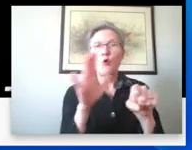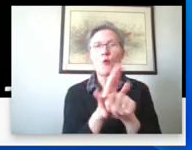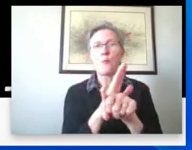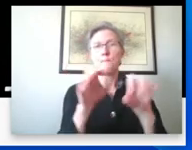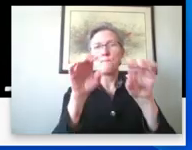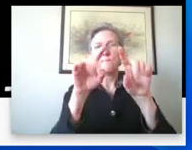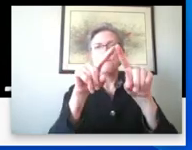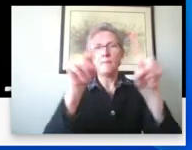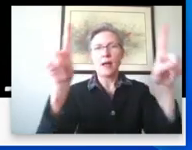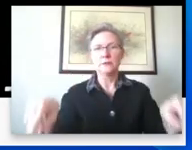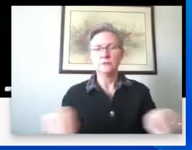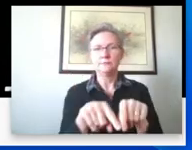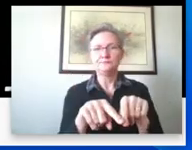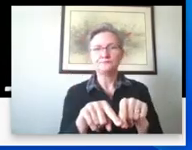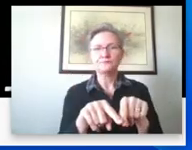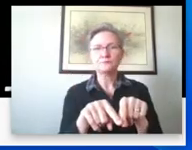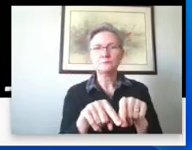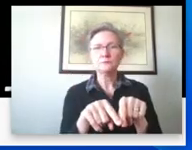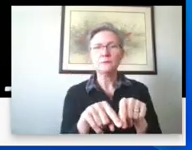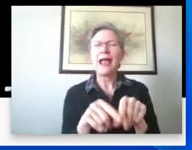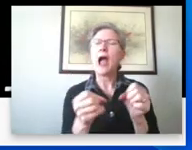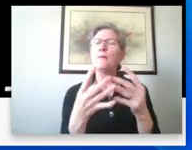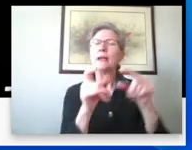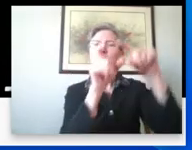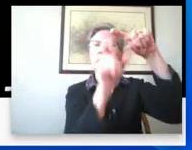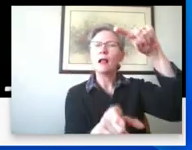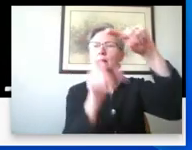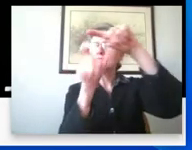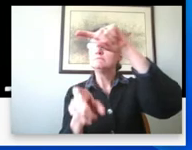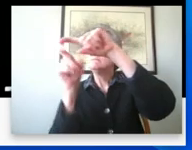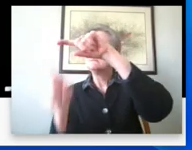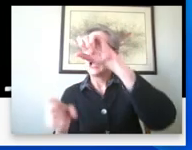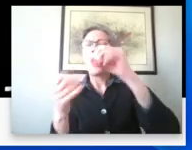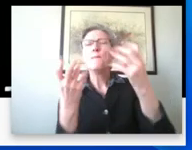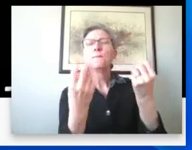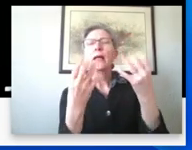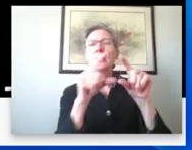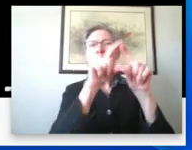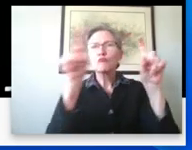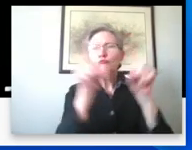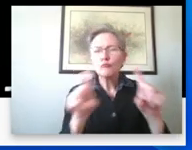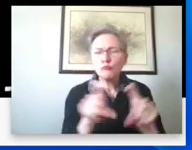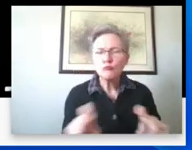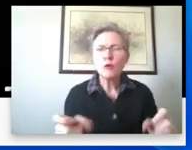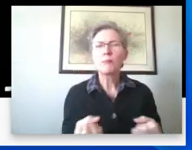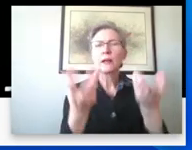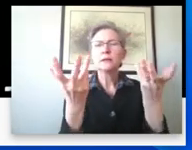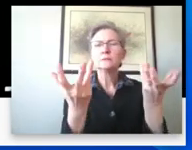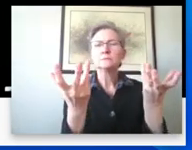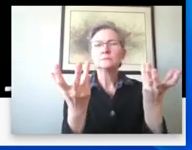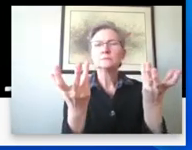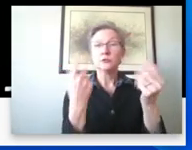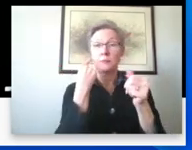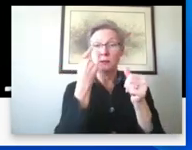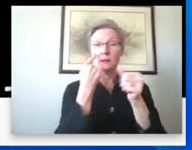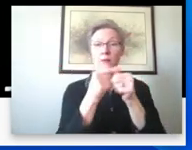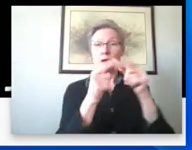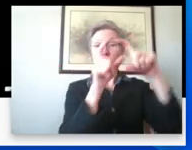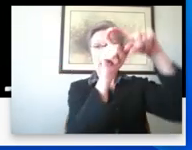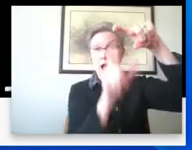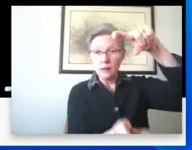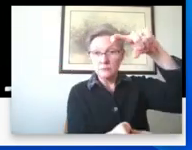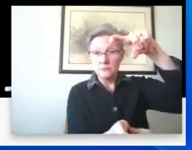box, okay? But how many columns is that? How many rows is that? So if I'm thinking about